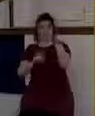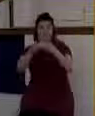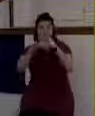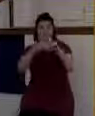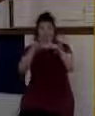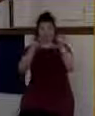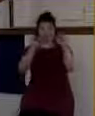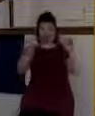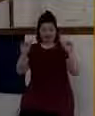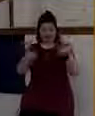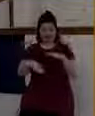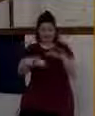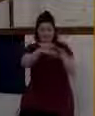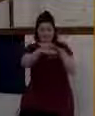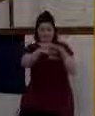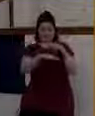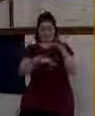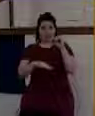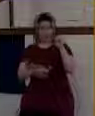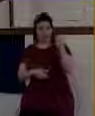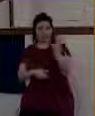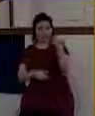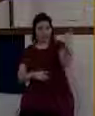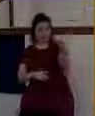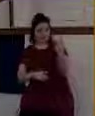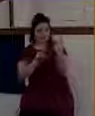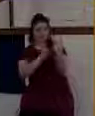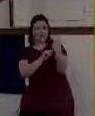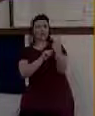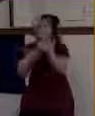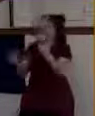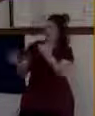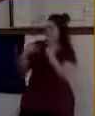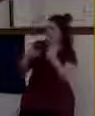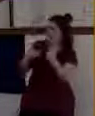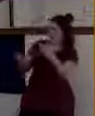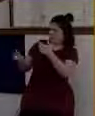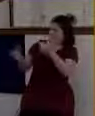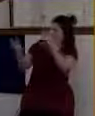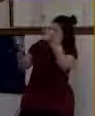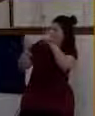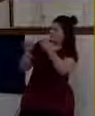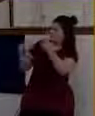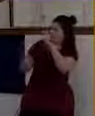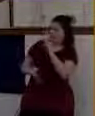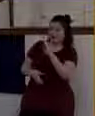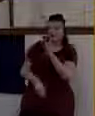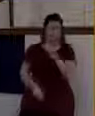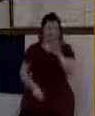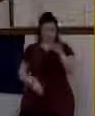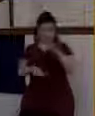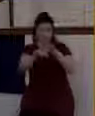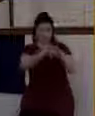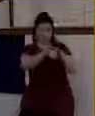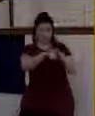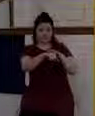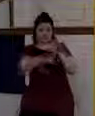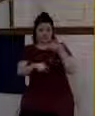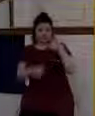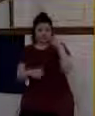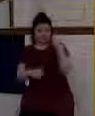when someone comes to you telling you that they have received a word of knowledge from God for you. You ever have anybody tell you that? I want to tell you, in